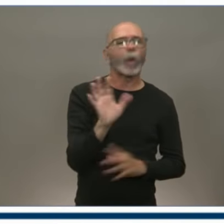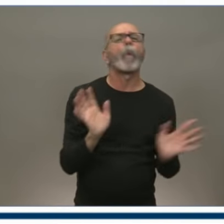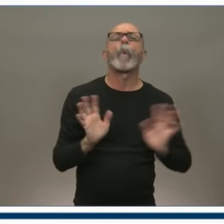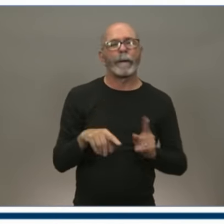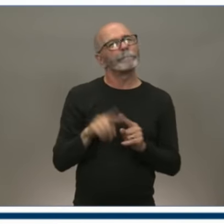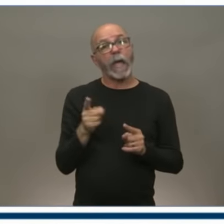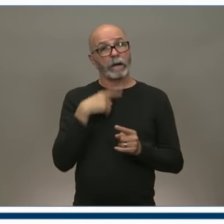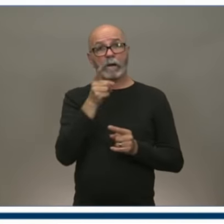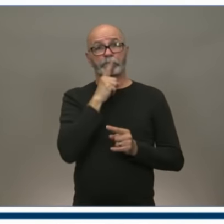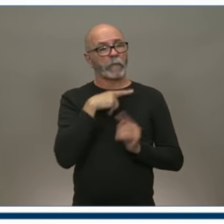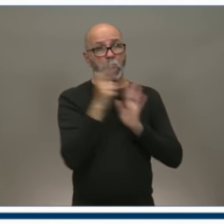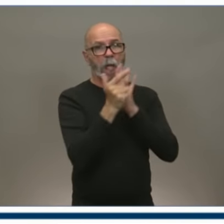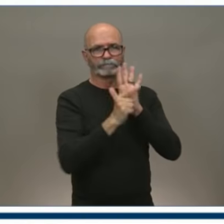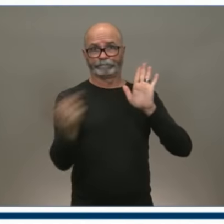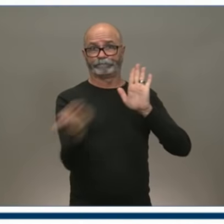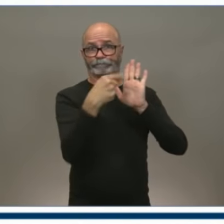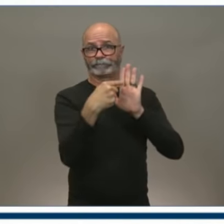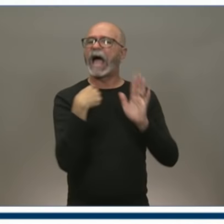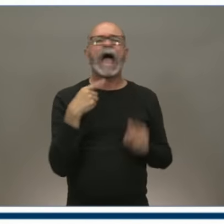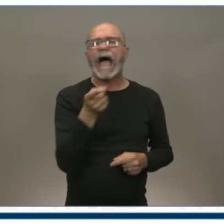Health Protection Act.